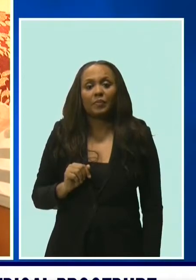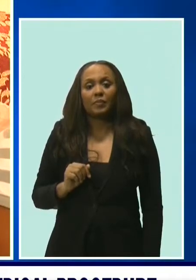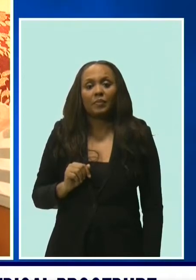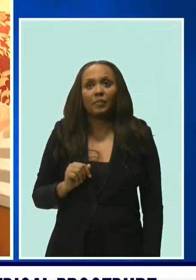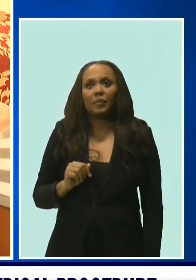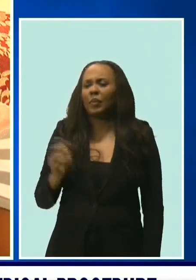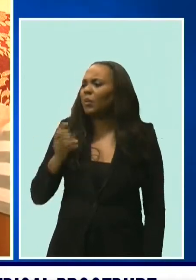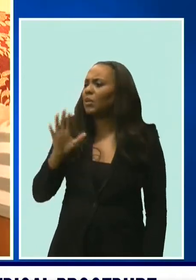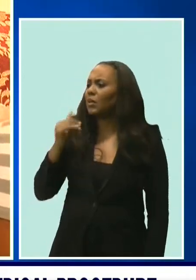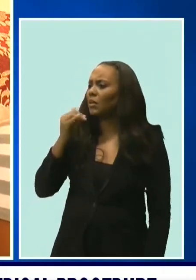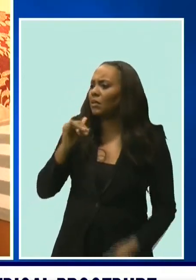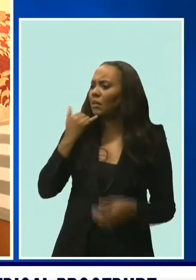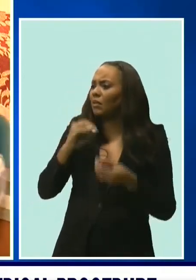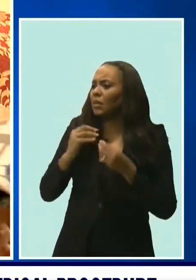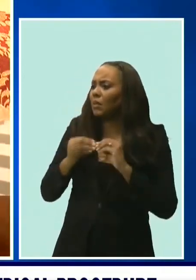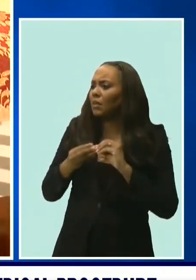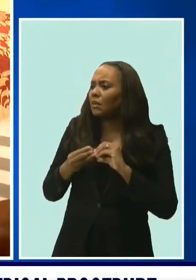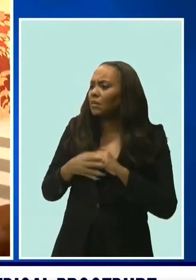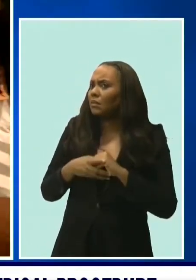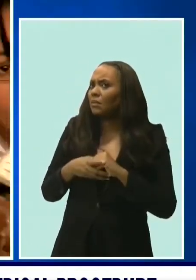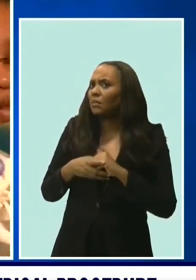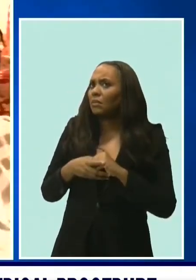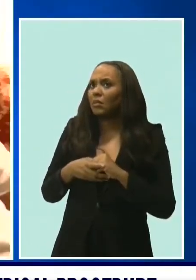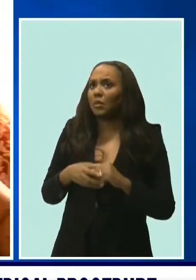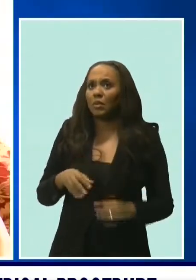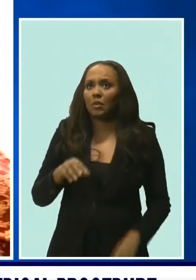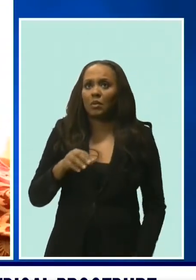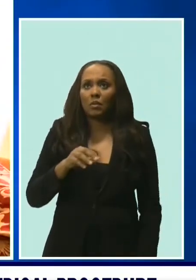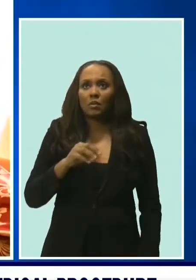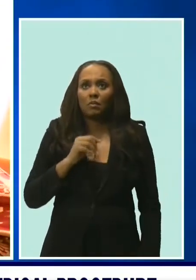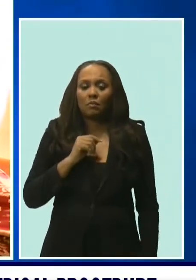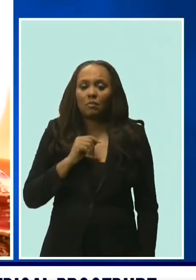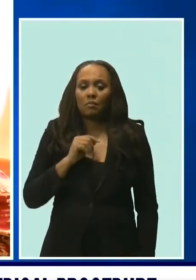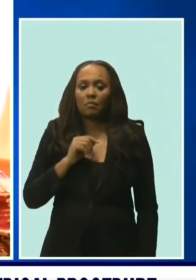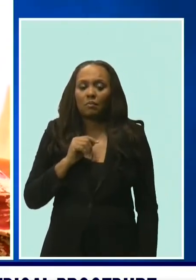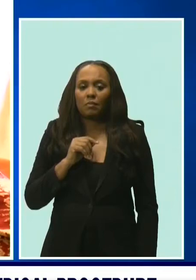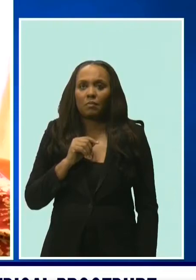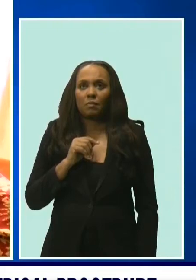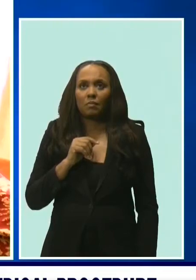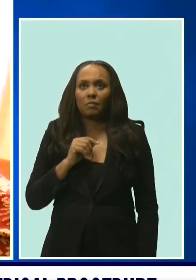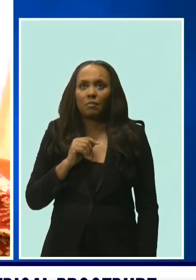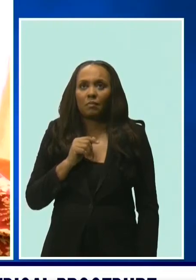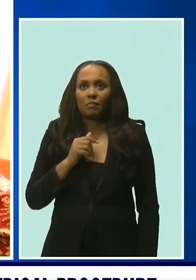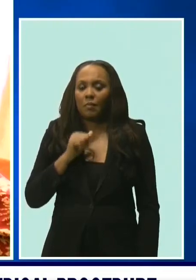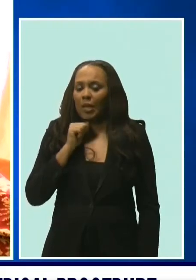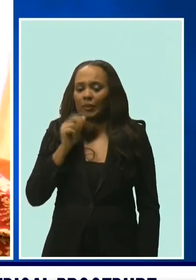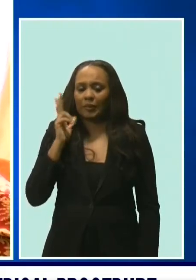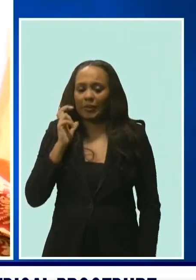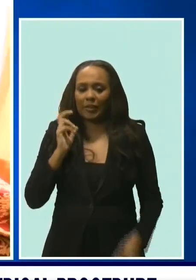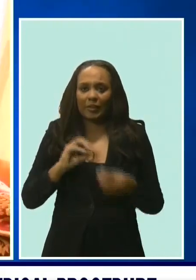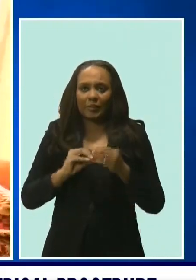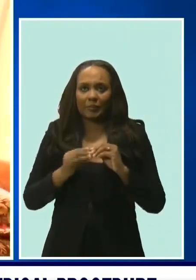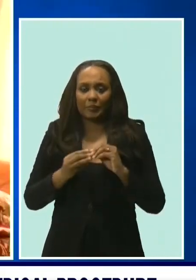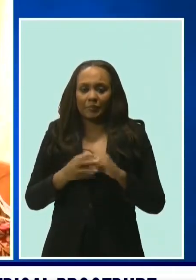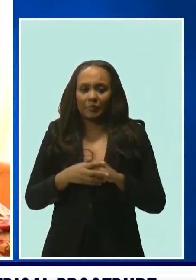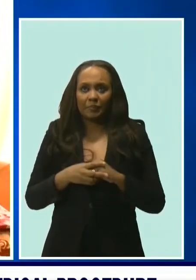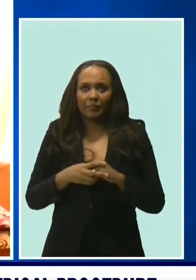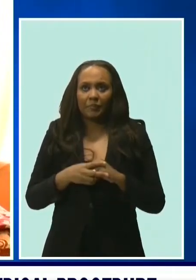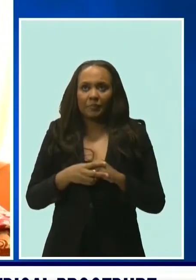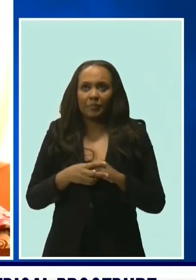for the safety of workers, but the public at large. His advice follows a warning from the COVID-19 czar Richard Carter that government will